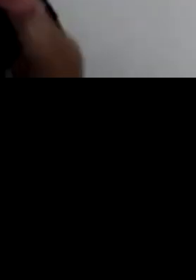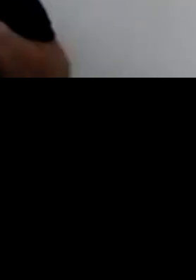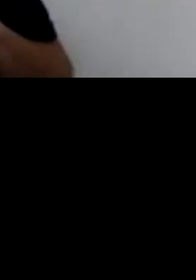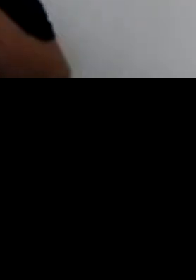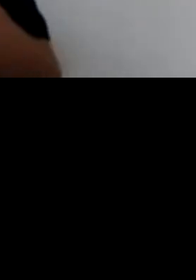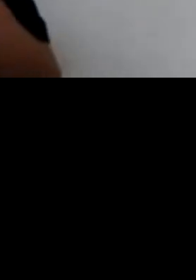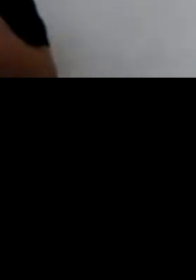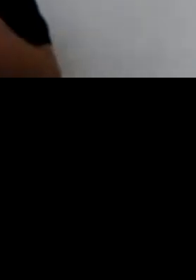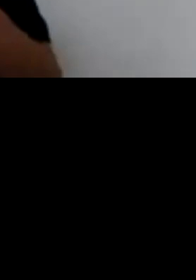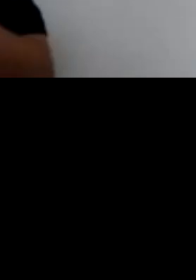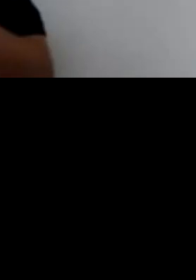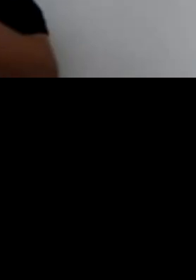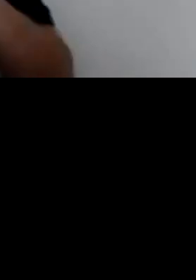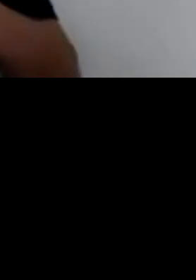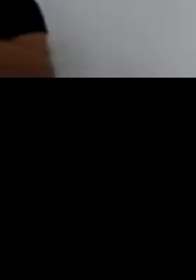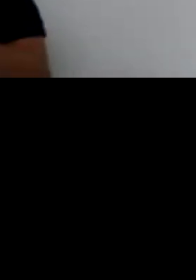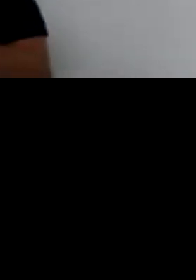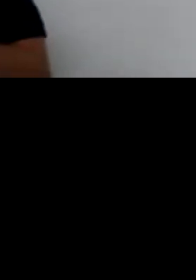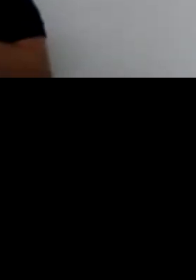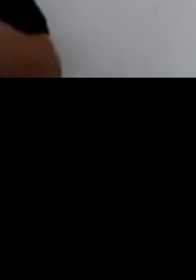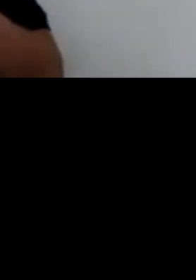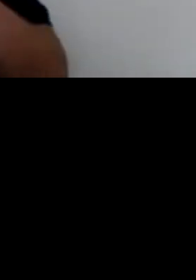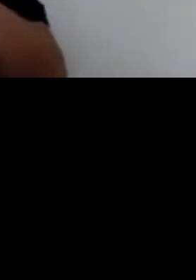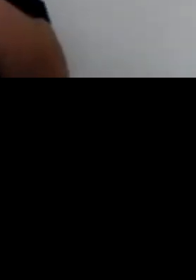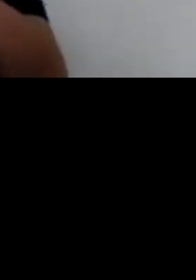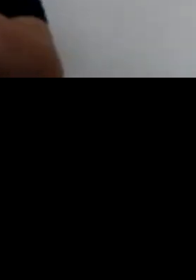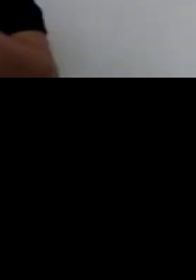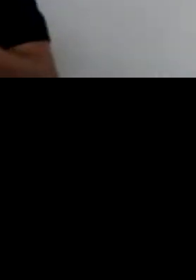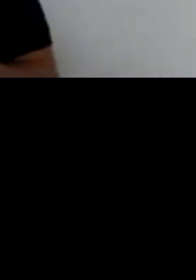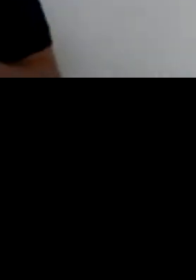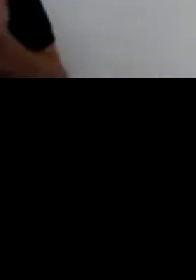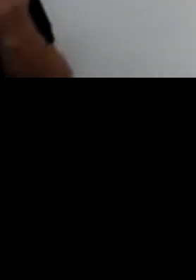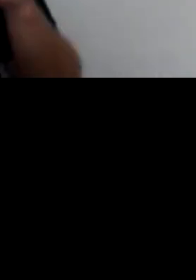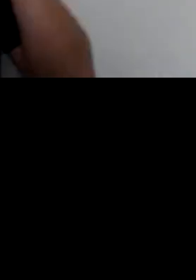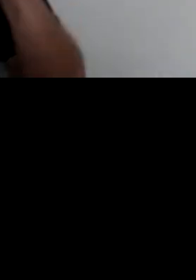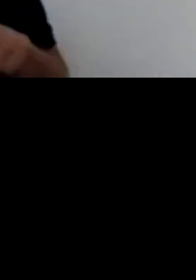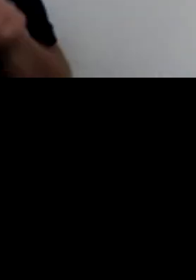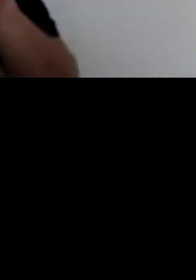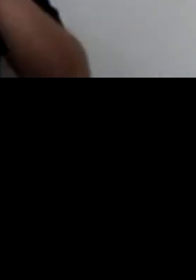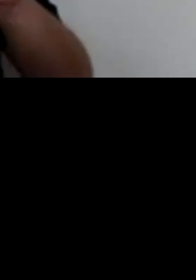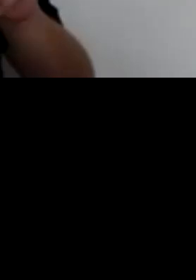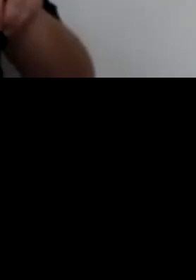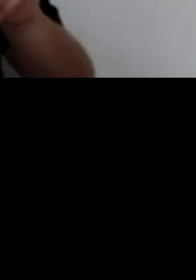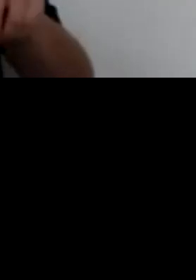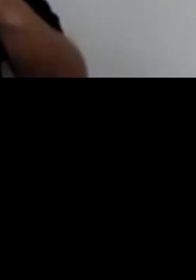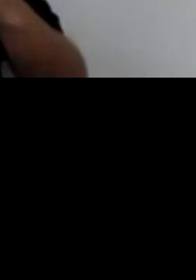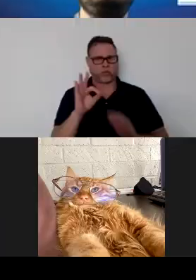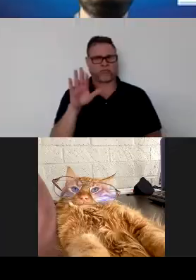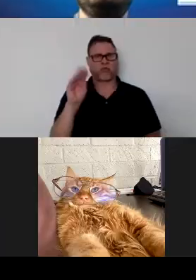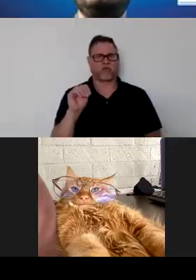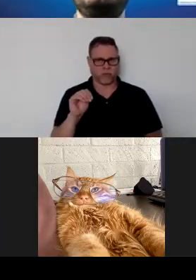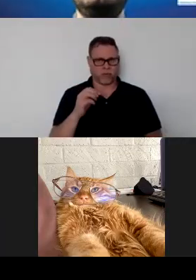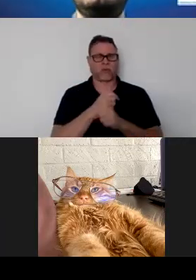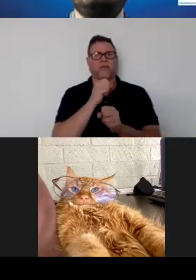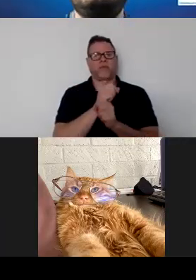assistance centers are going to have to work on in ongoing fashion. So absolutely, if you can, absolutely attend these community forums. I will be